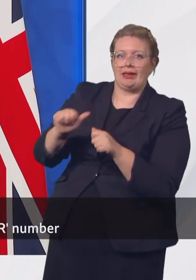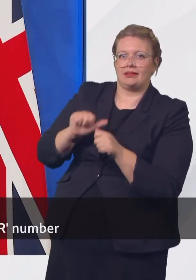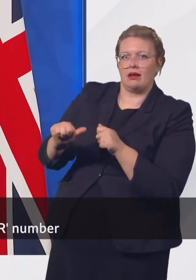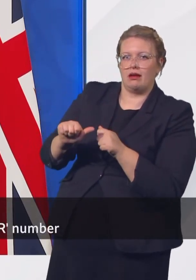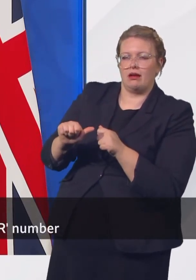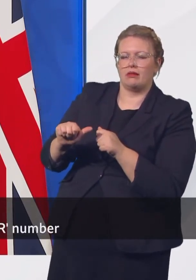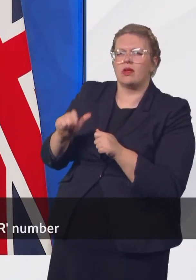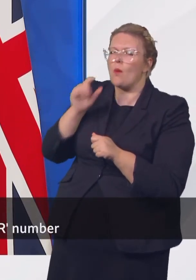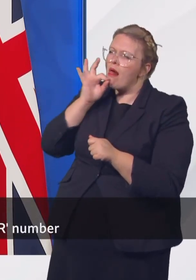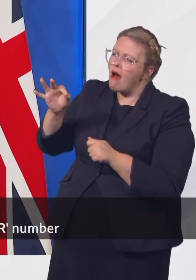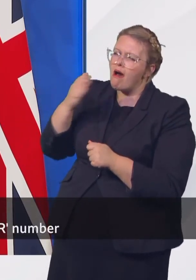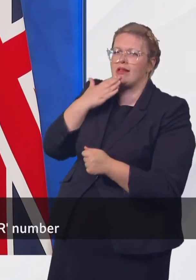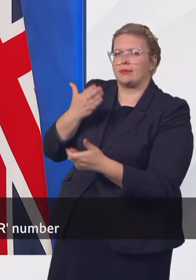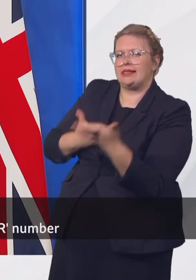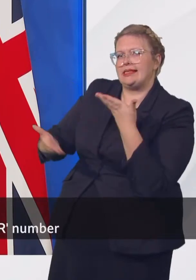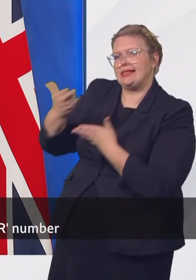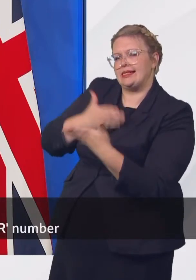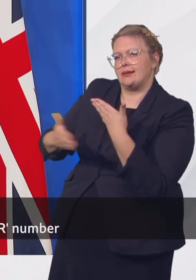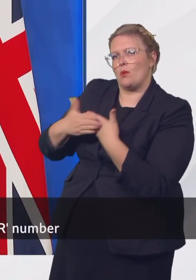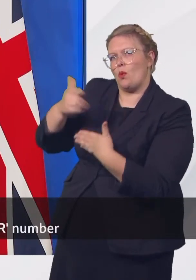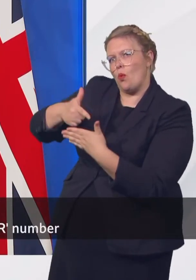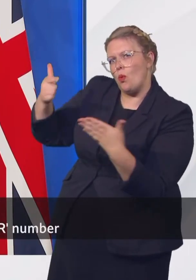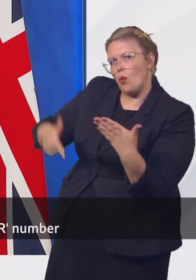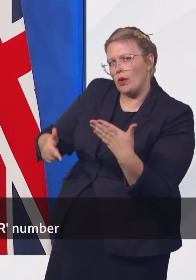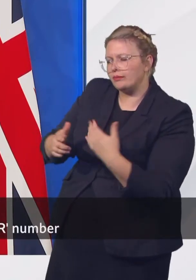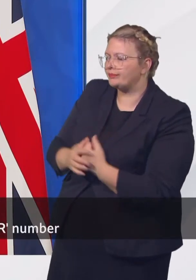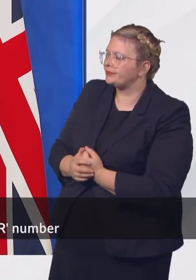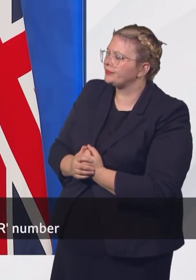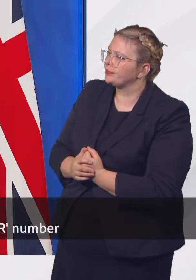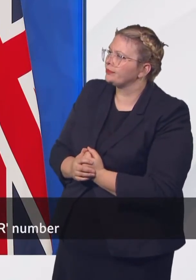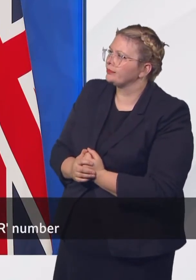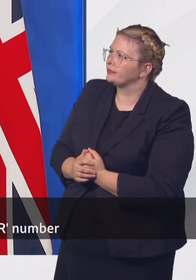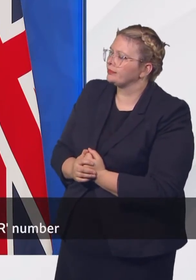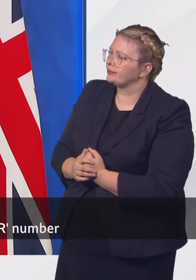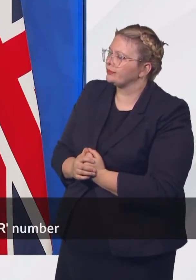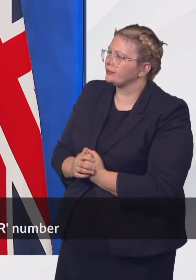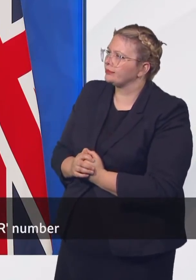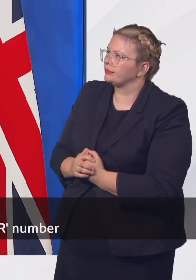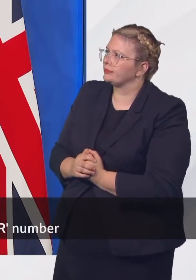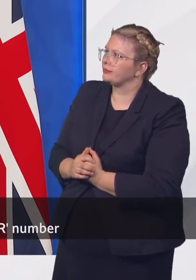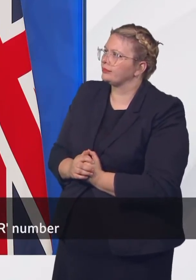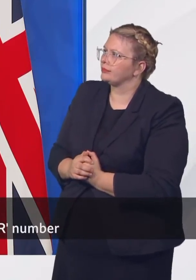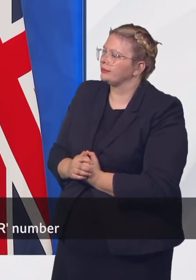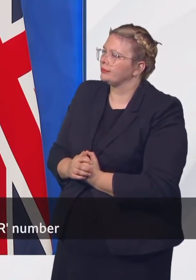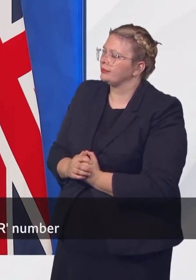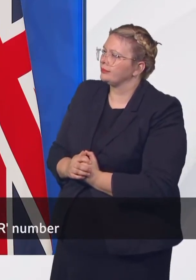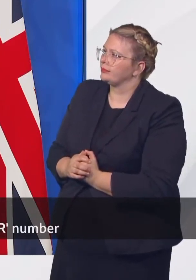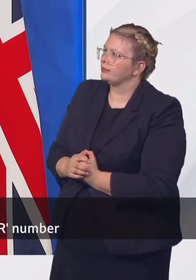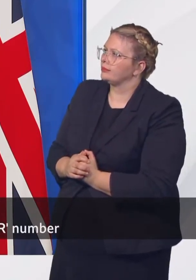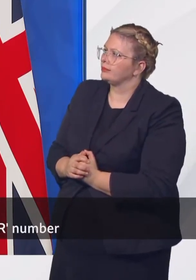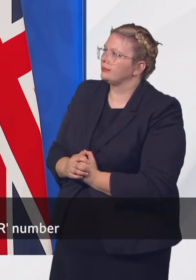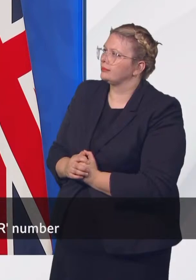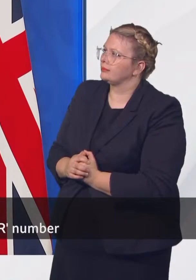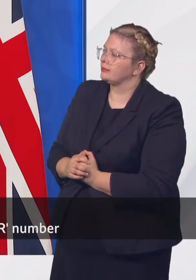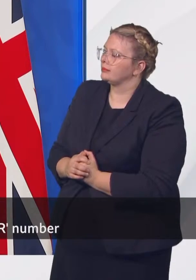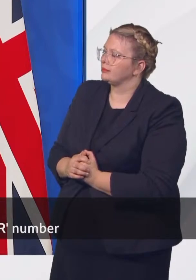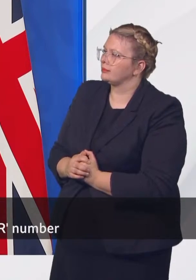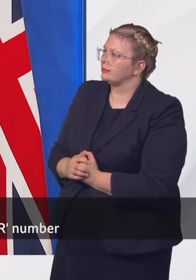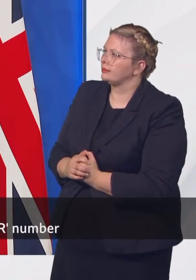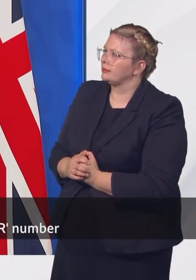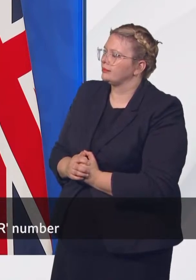including against a new variant. But the situation in terms of